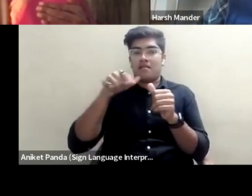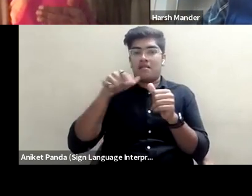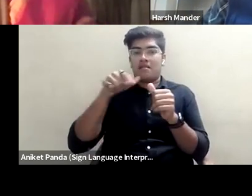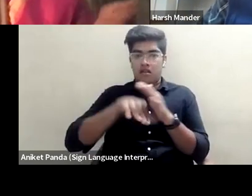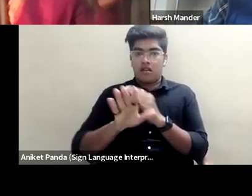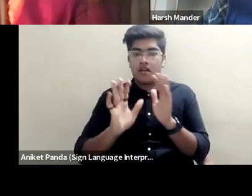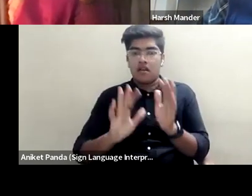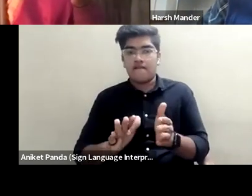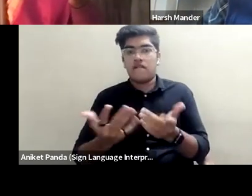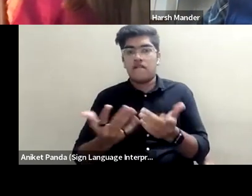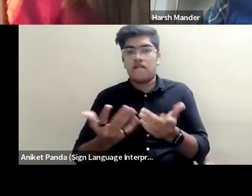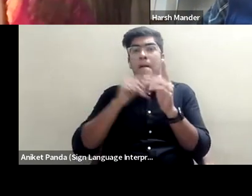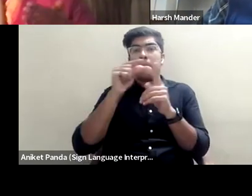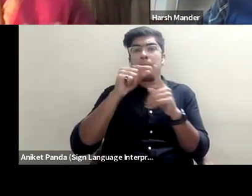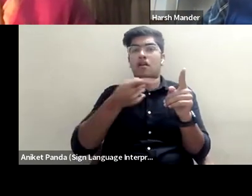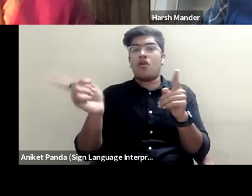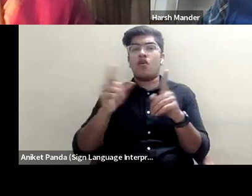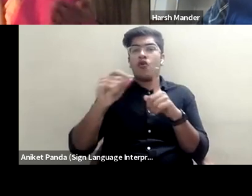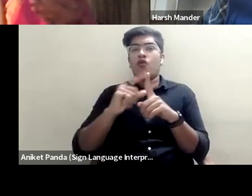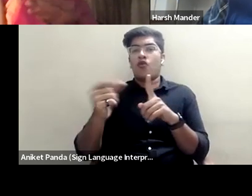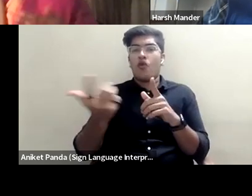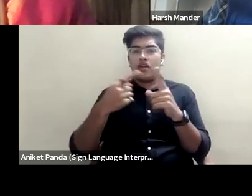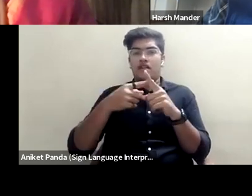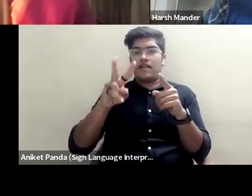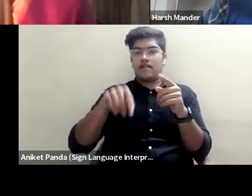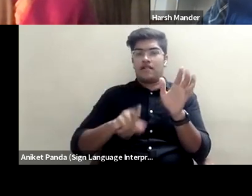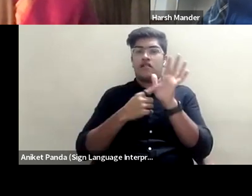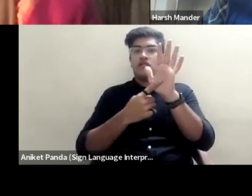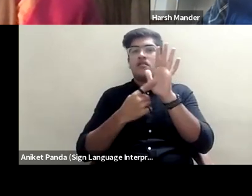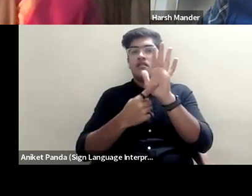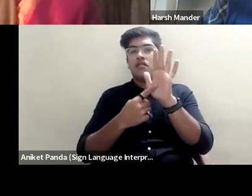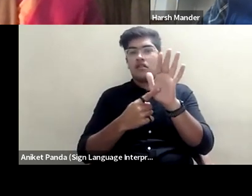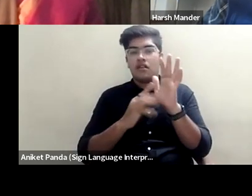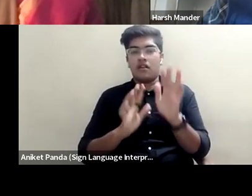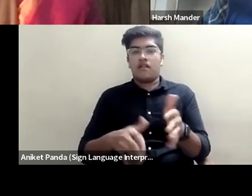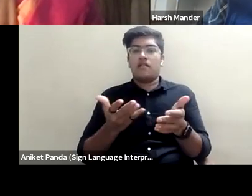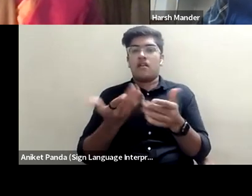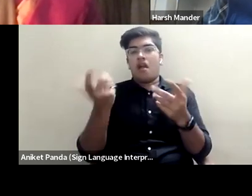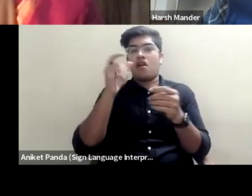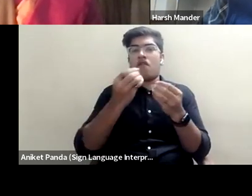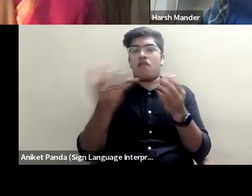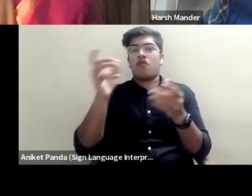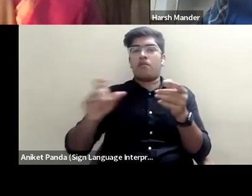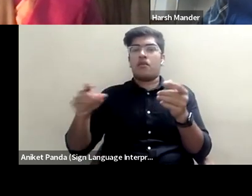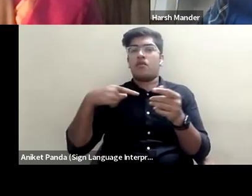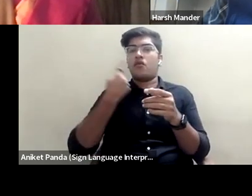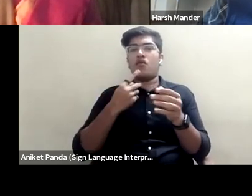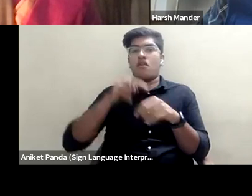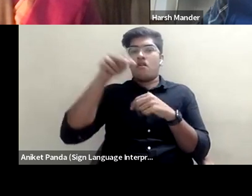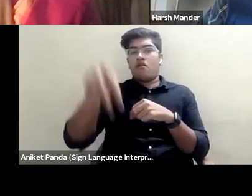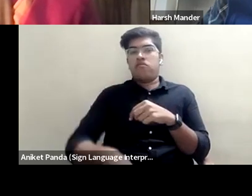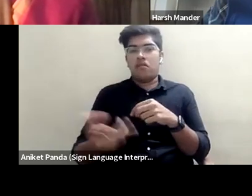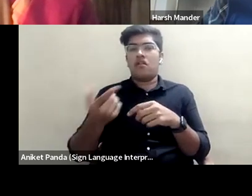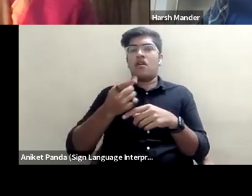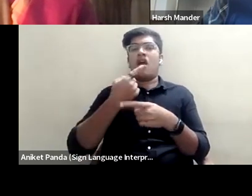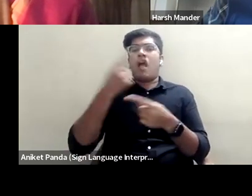the MPs are doing. Sometimes they jump in the well. I used to call them in my office and I said, why are you jumping in the well? Why are you shouting